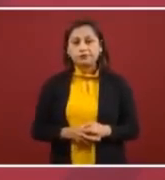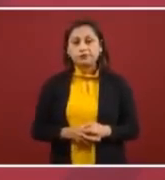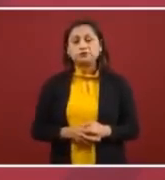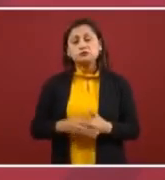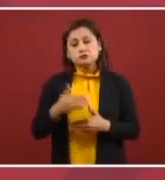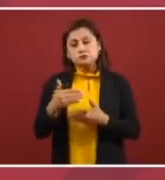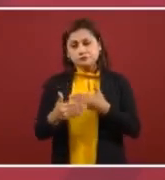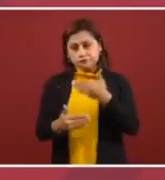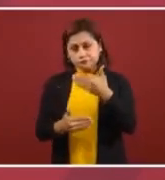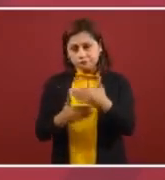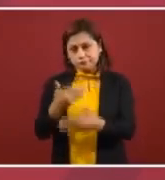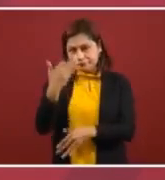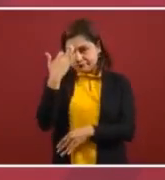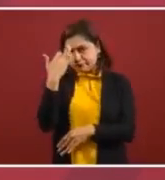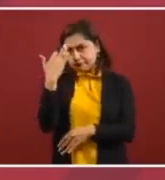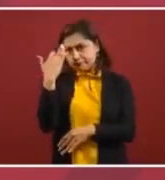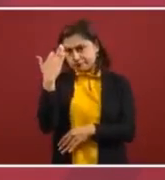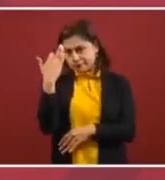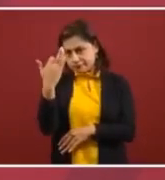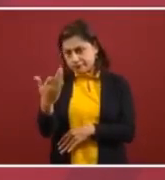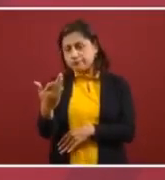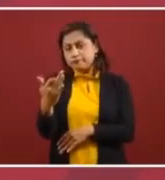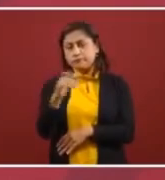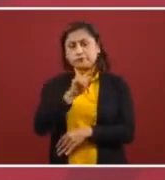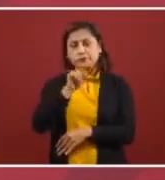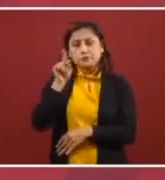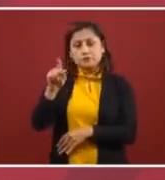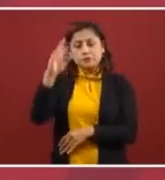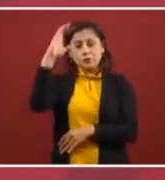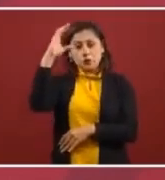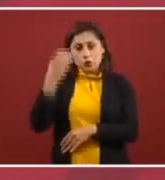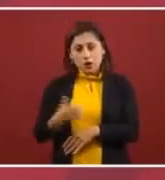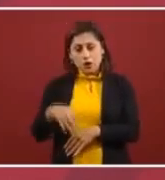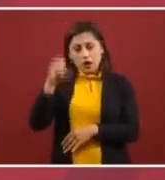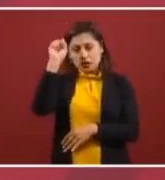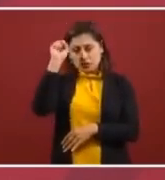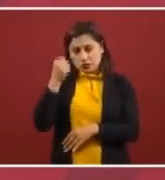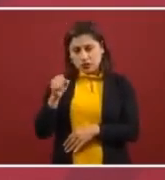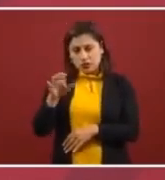and the people of Culiacán and Sinaloa